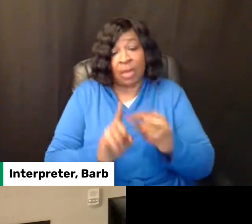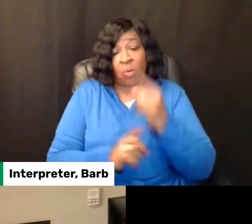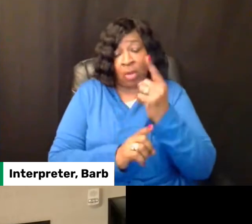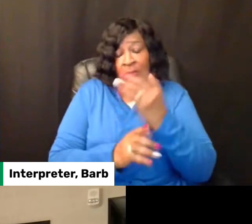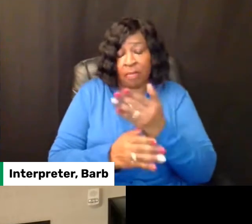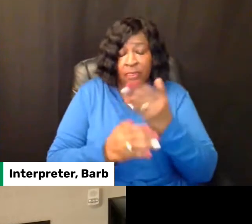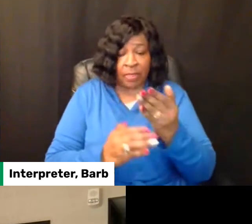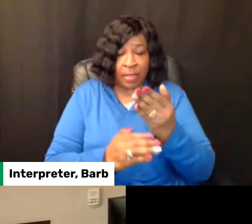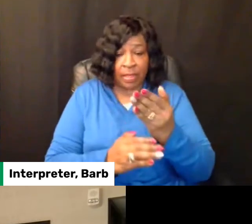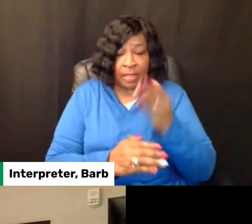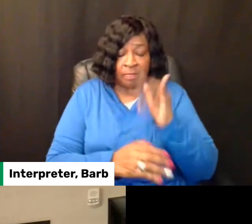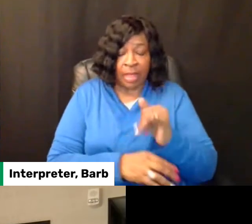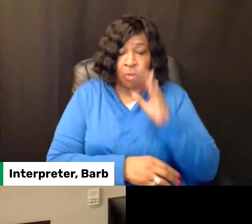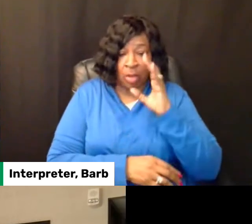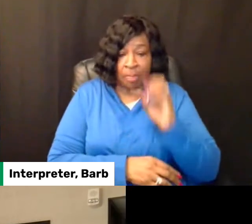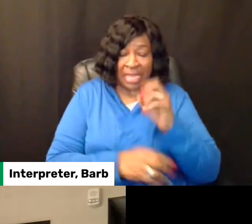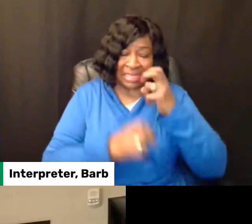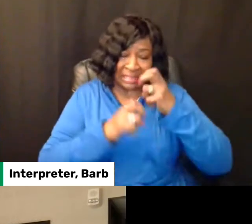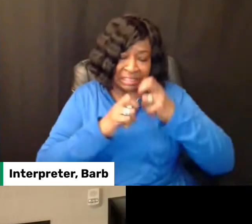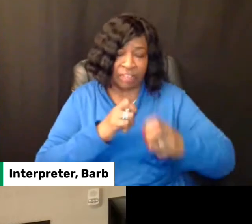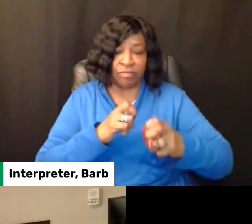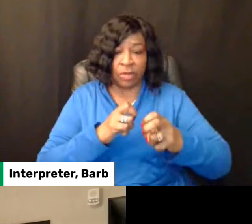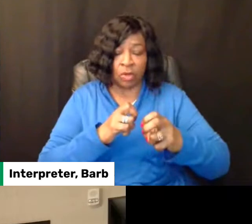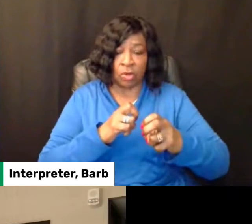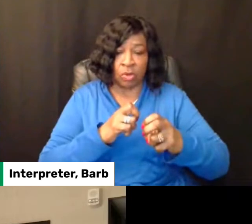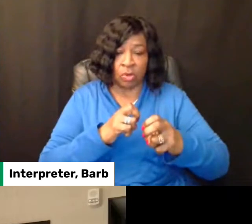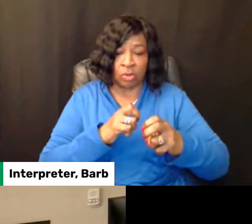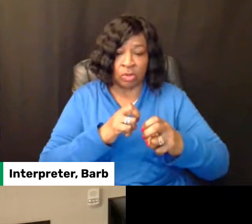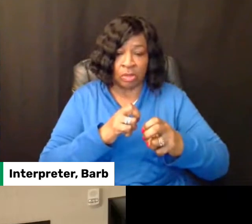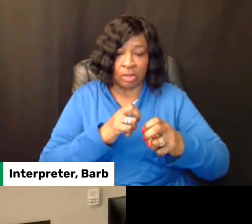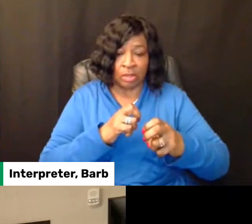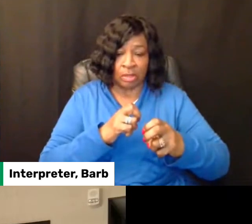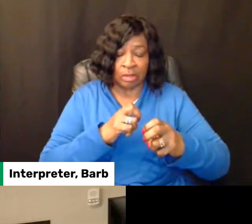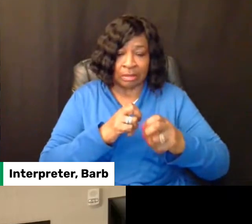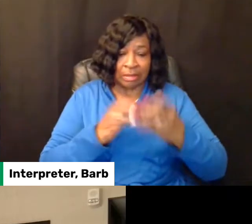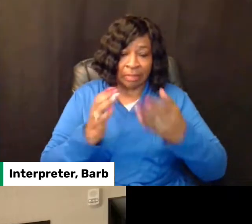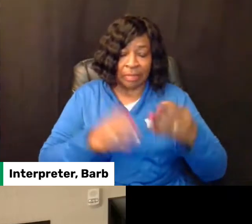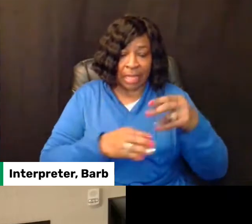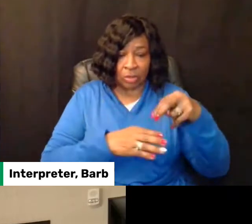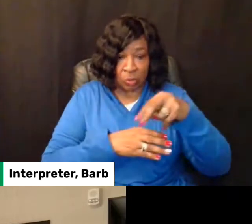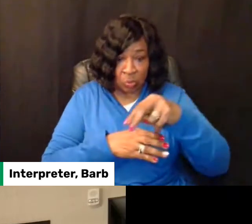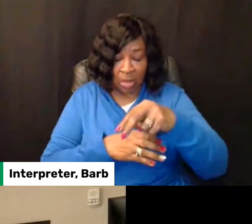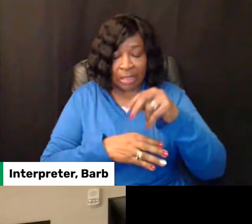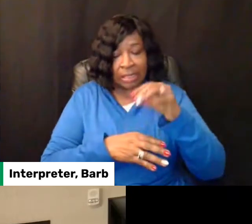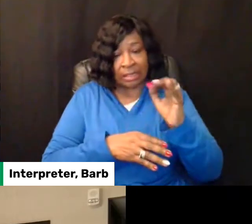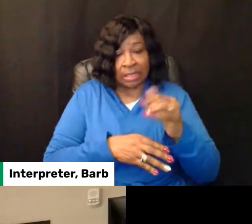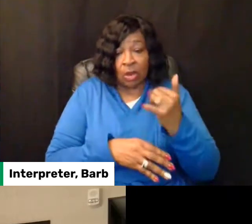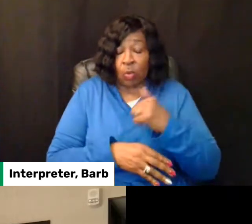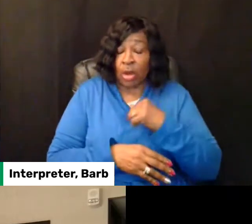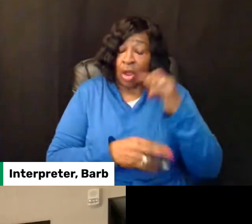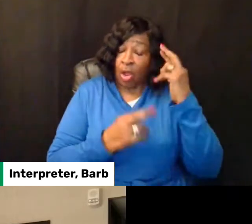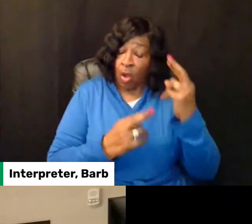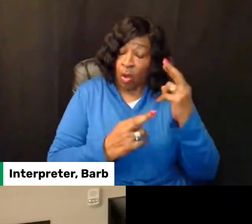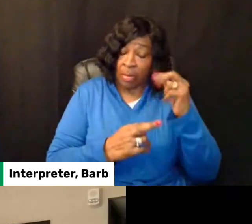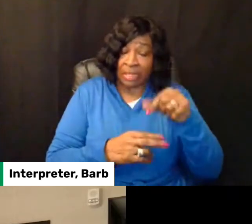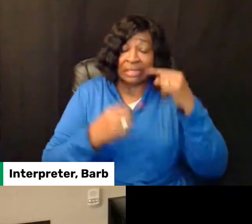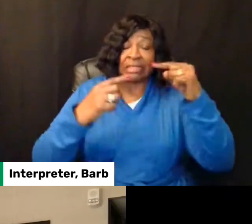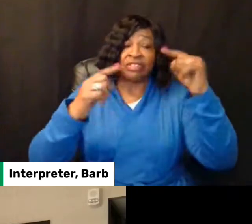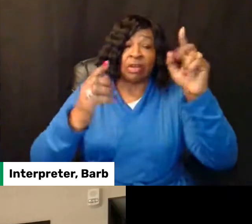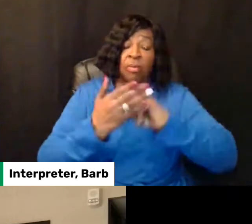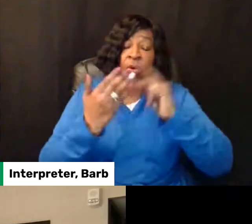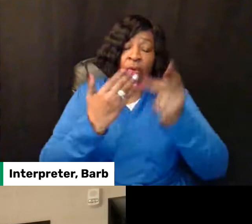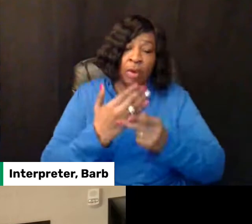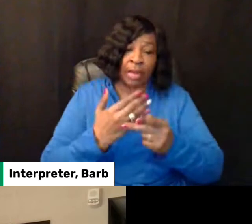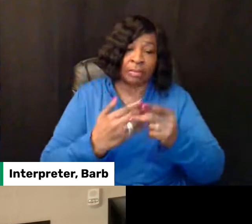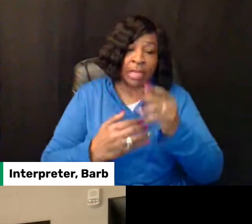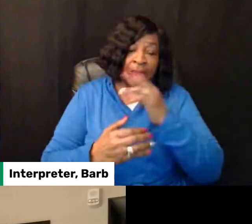we're like that's going to be a difficult, tightrope to walk is we're hoping these are really successful programs